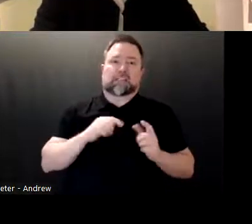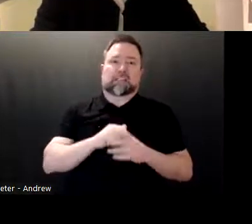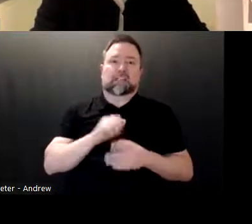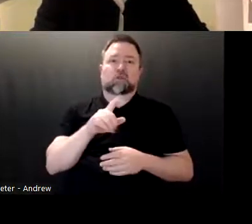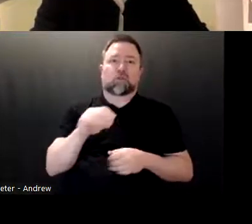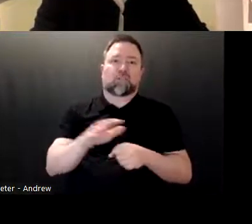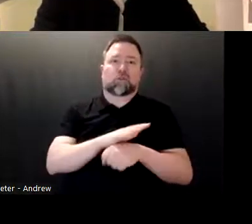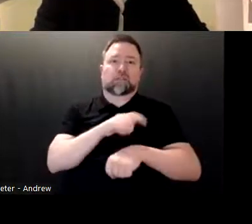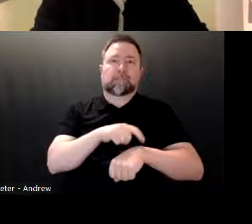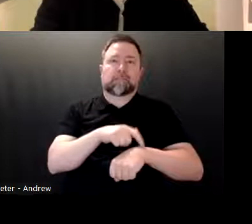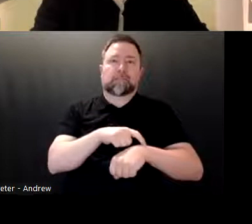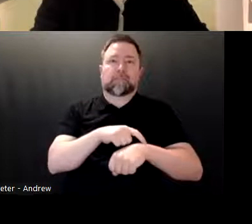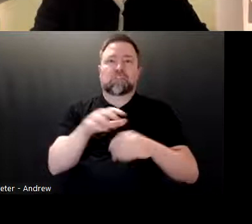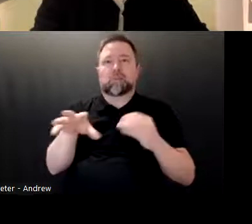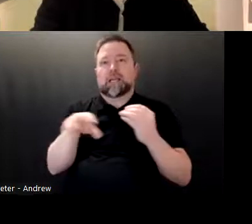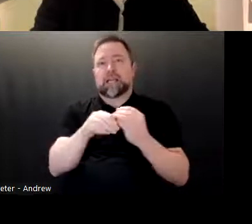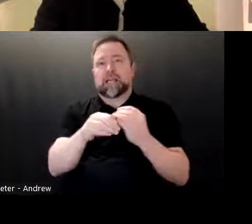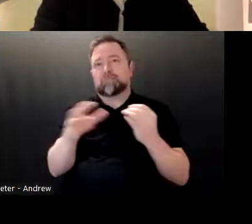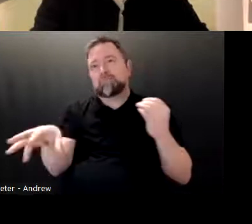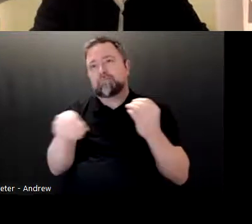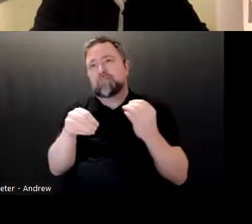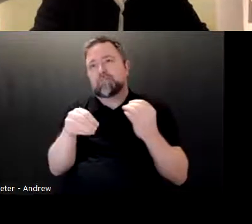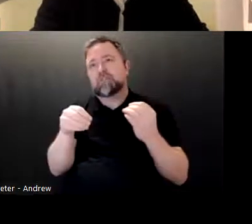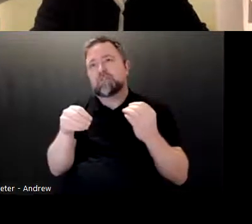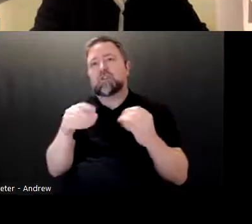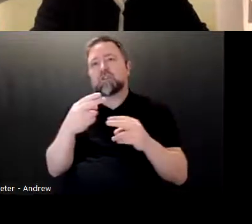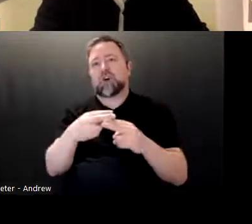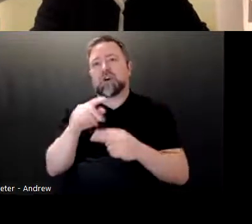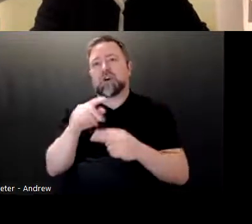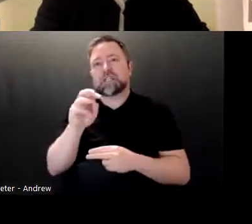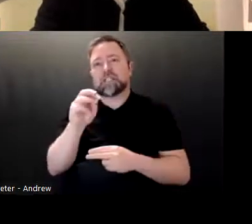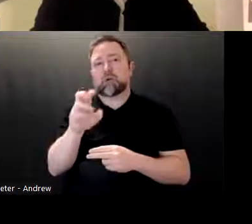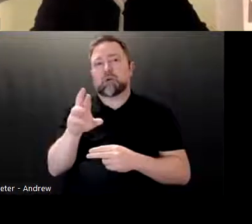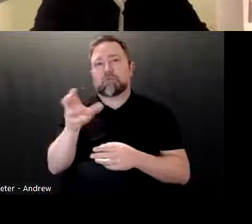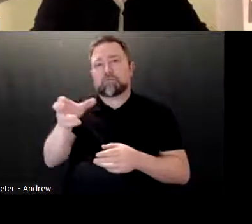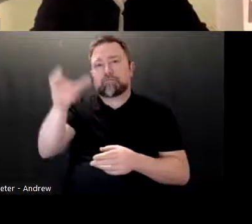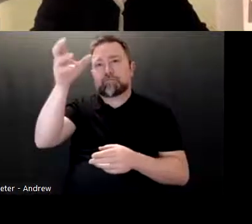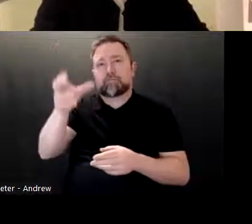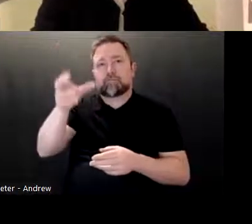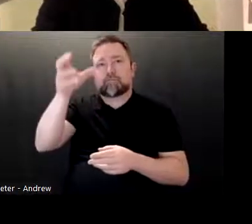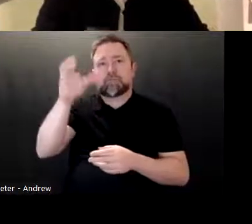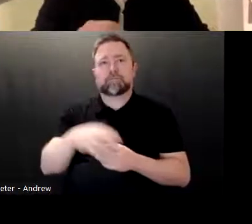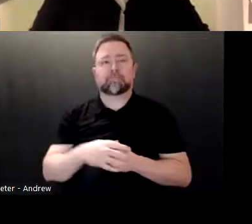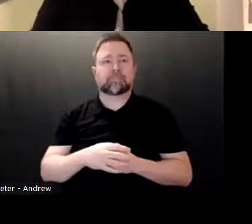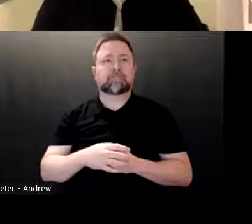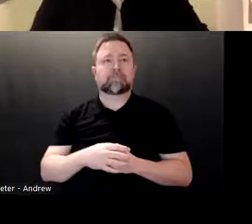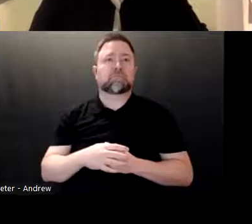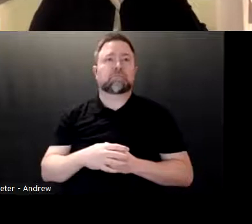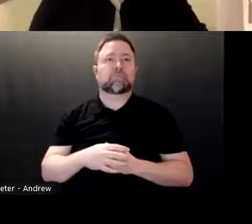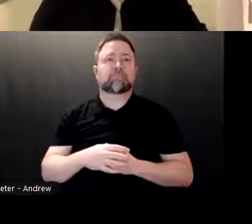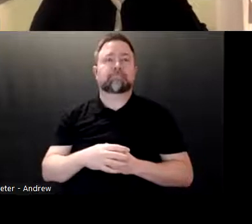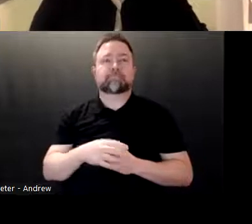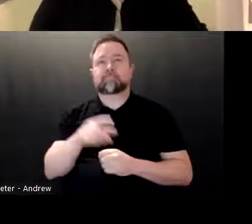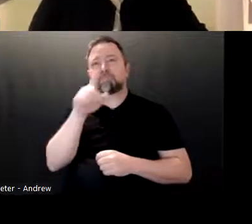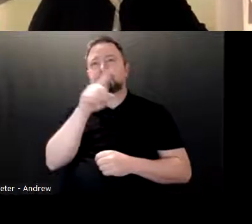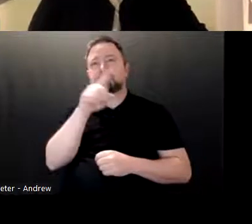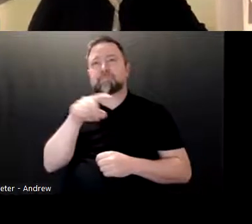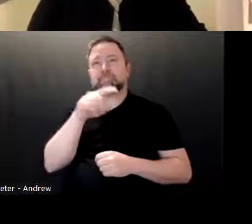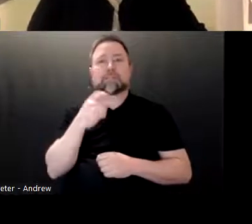purposes. In the other photograph, you can see the studio as it looked in the 1940s. By